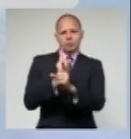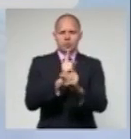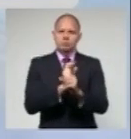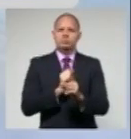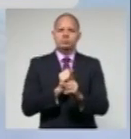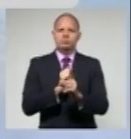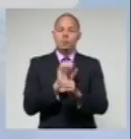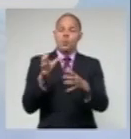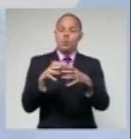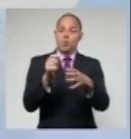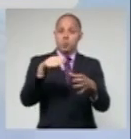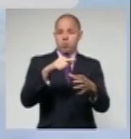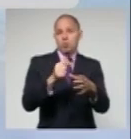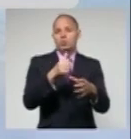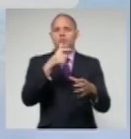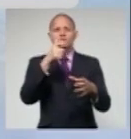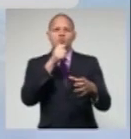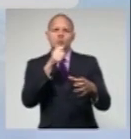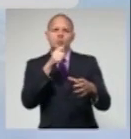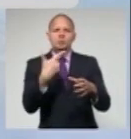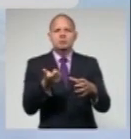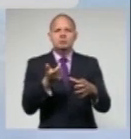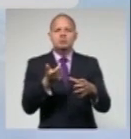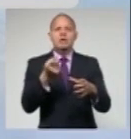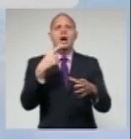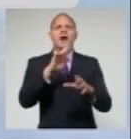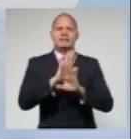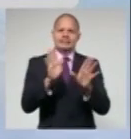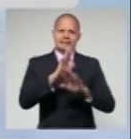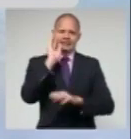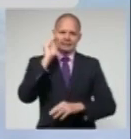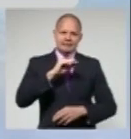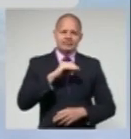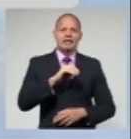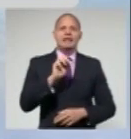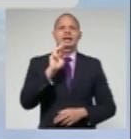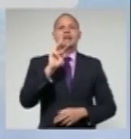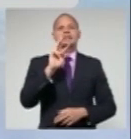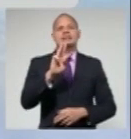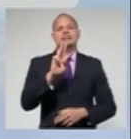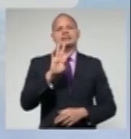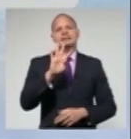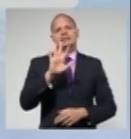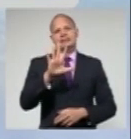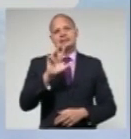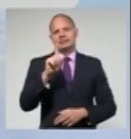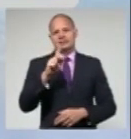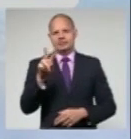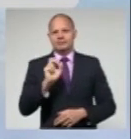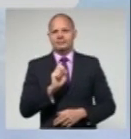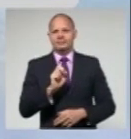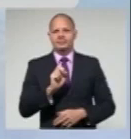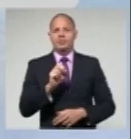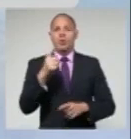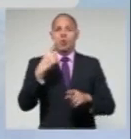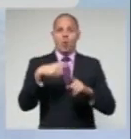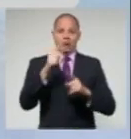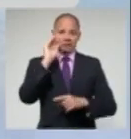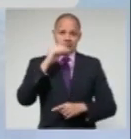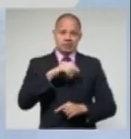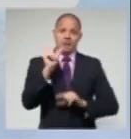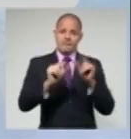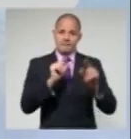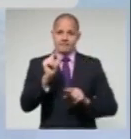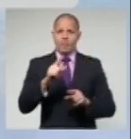3,512 under medical supervision, and 480 are confirmed active cases. Yesterday,